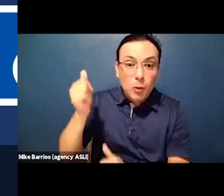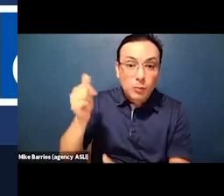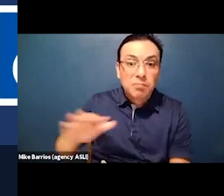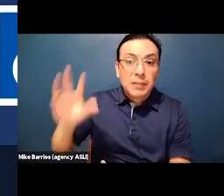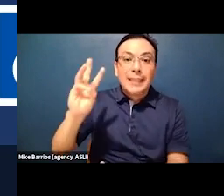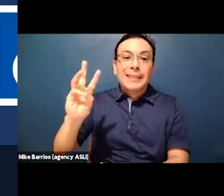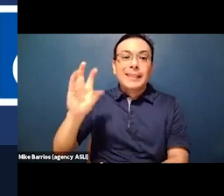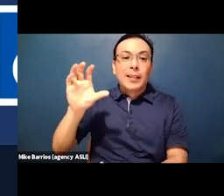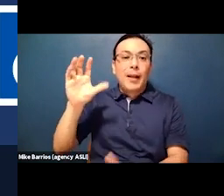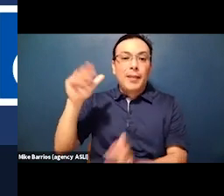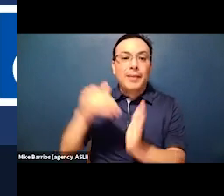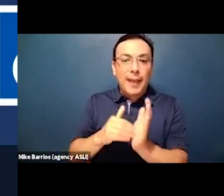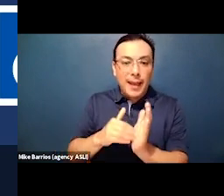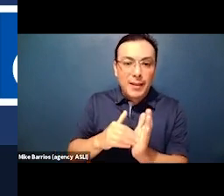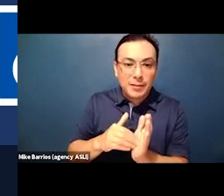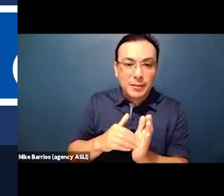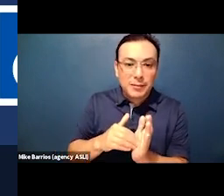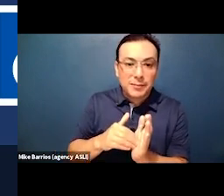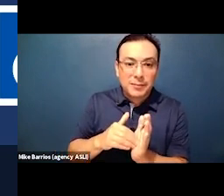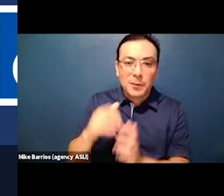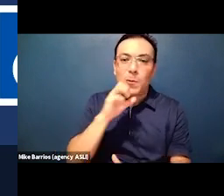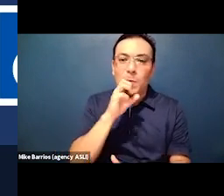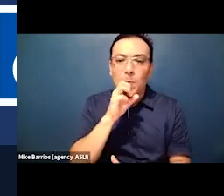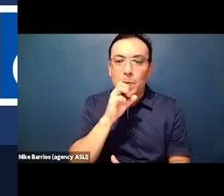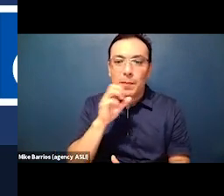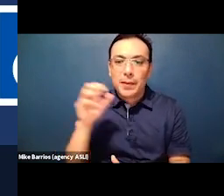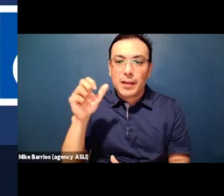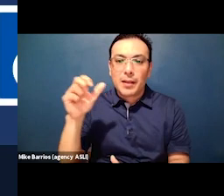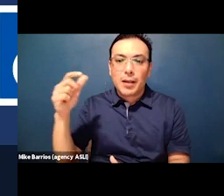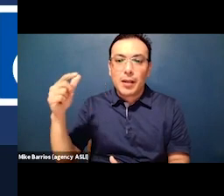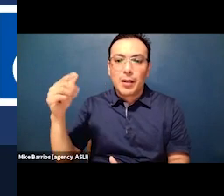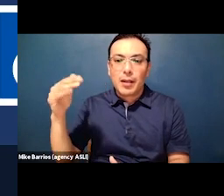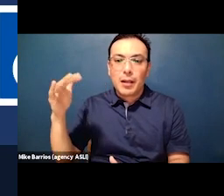And you see the other breakups here as well.